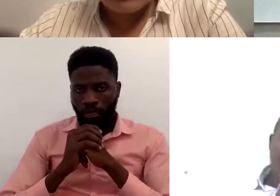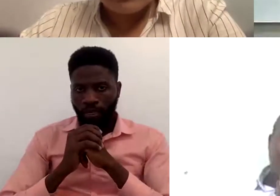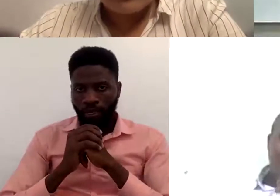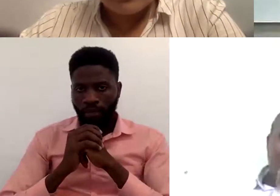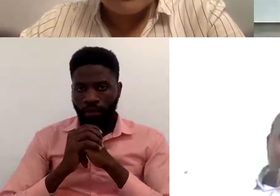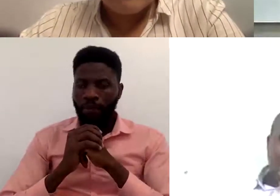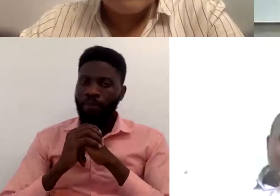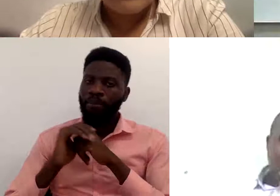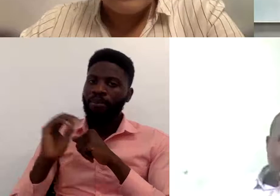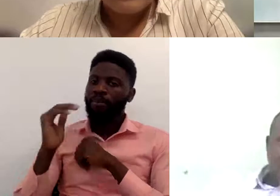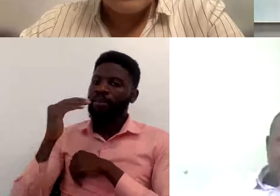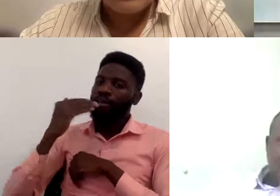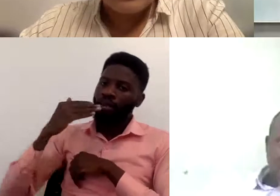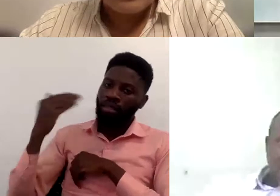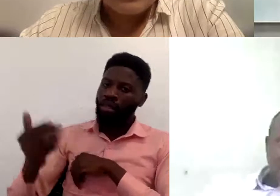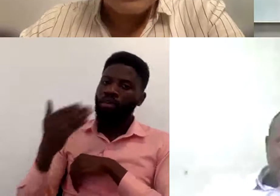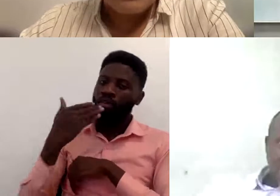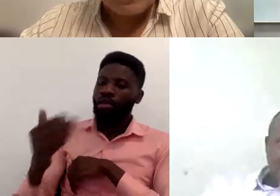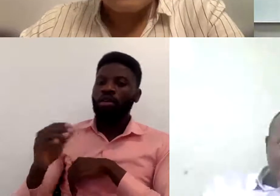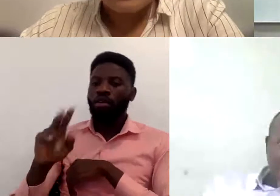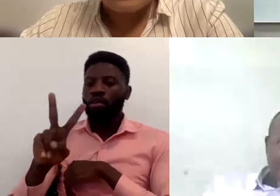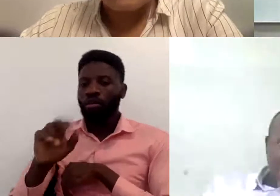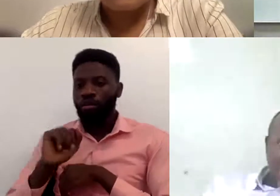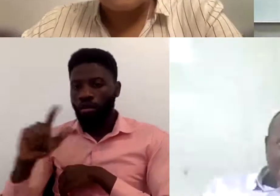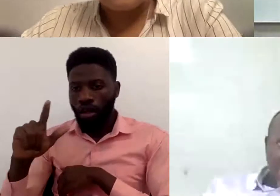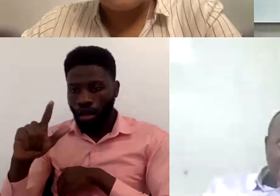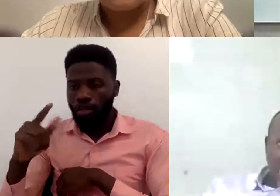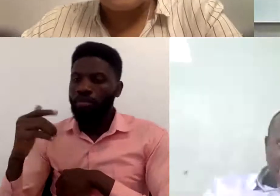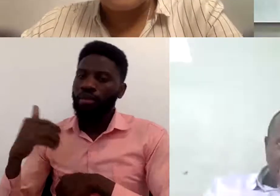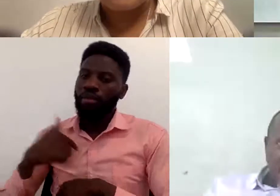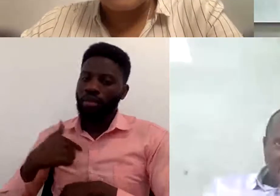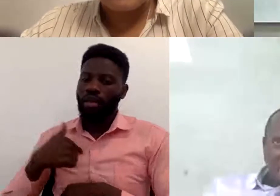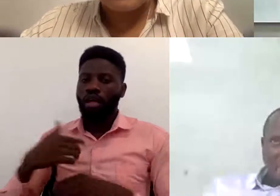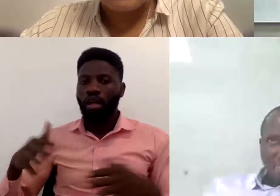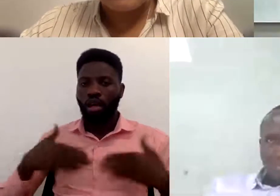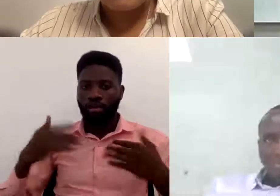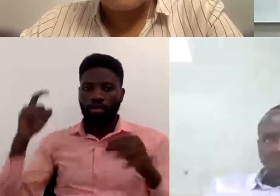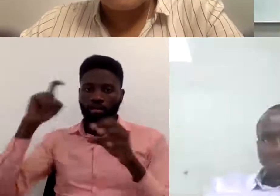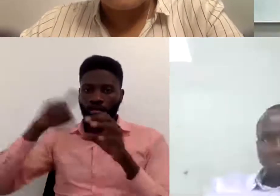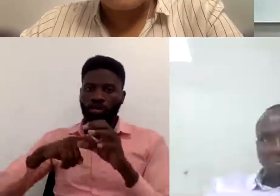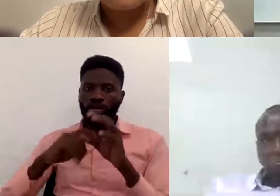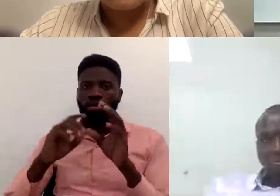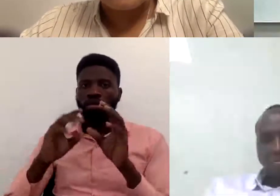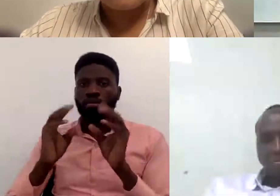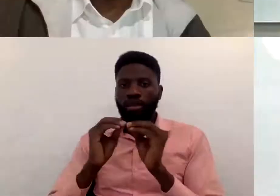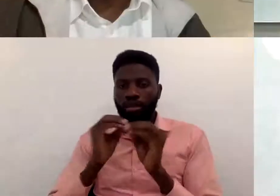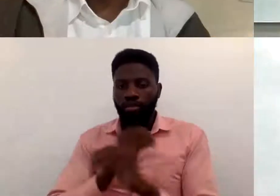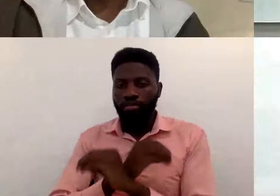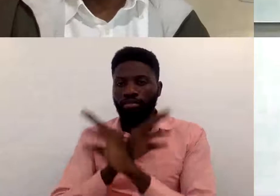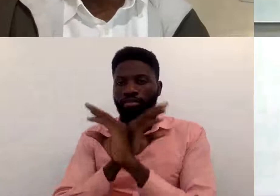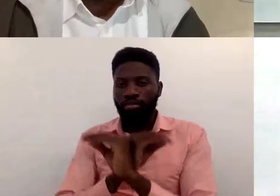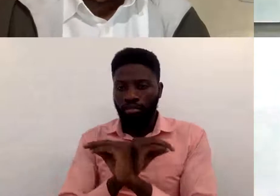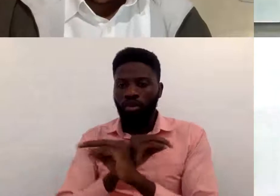Thanks, Val. Happy to join the call, and good afternoon, everyone. Good evening.